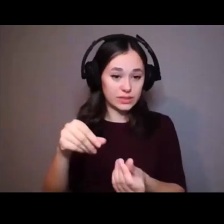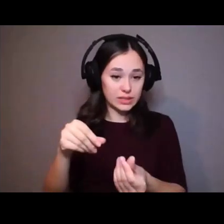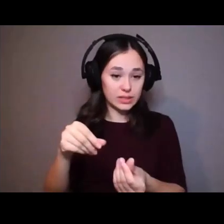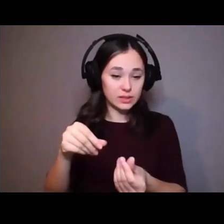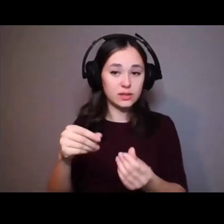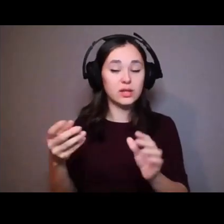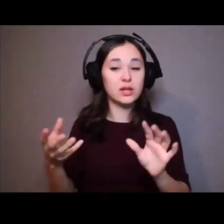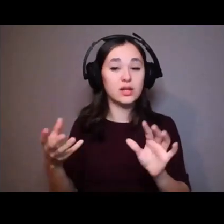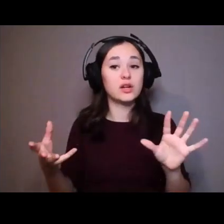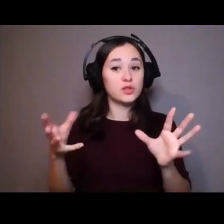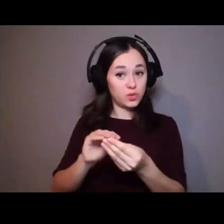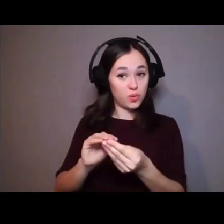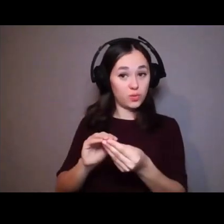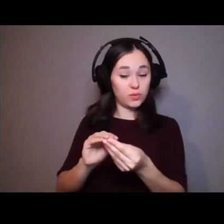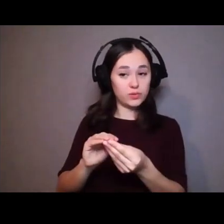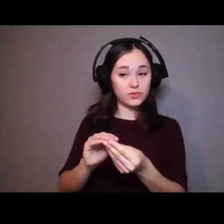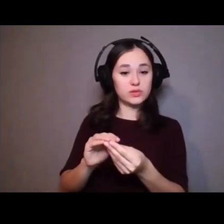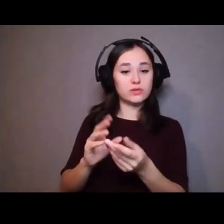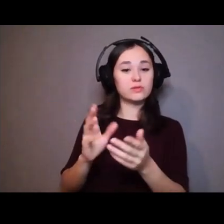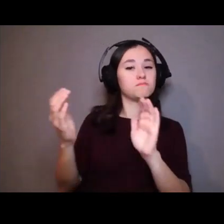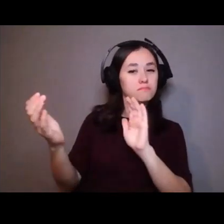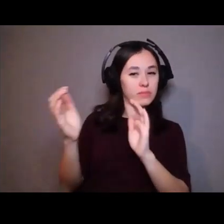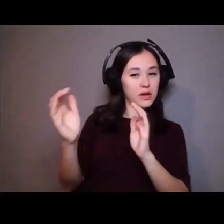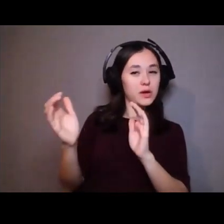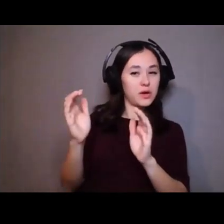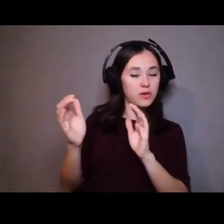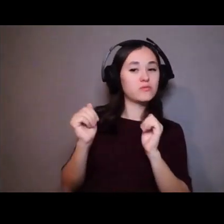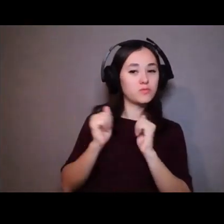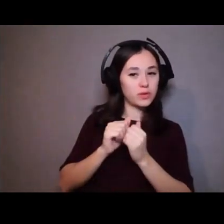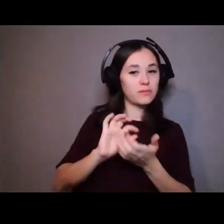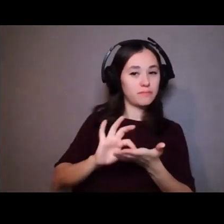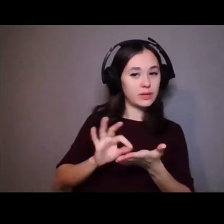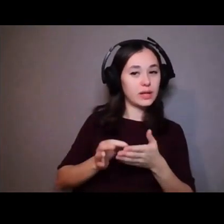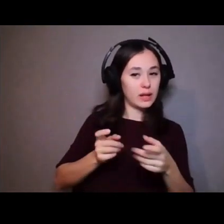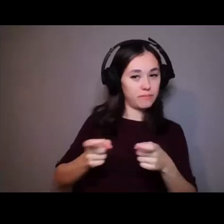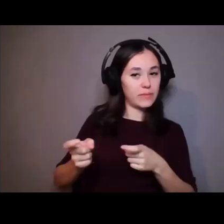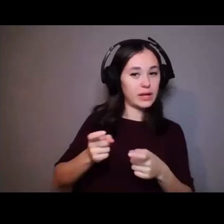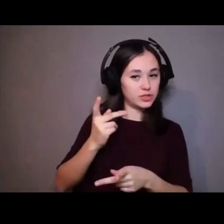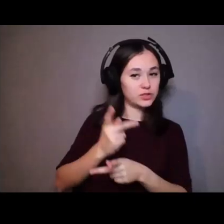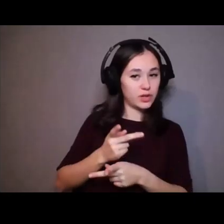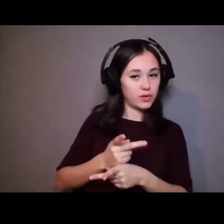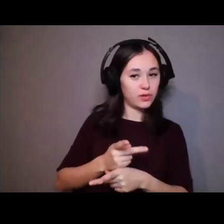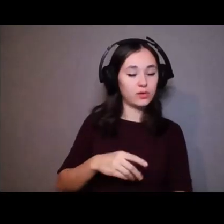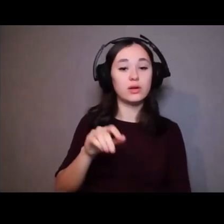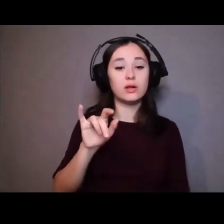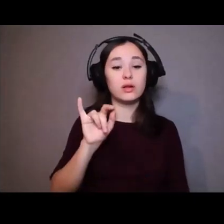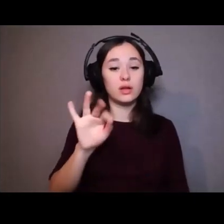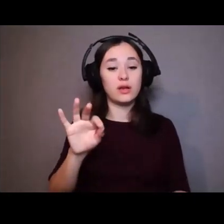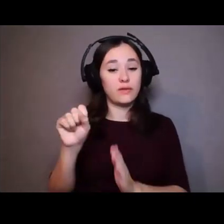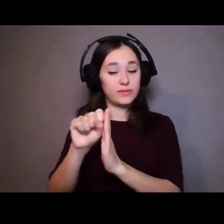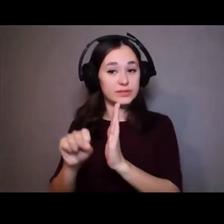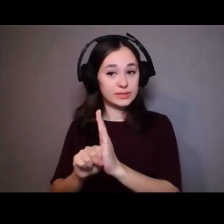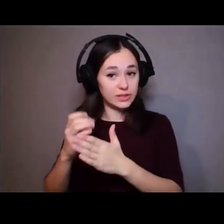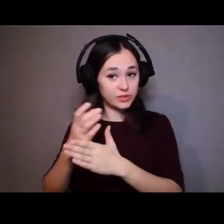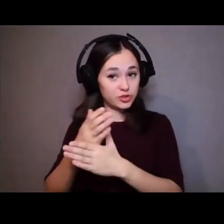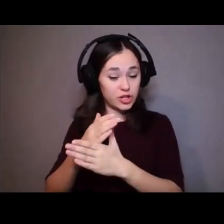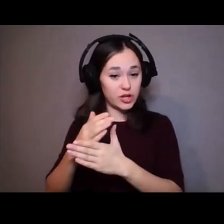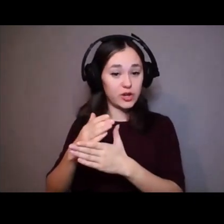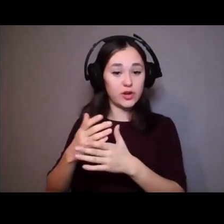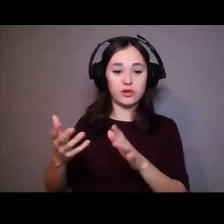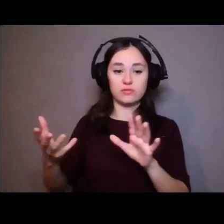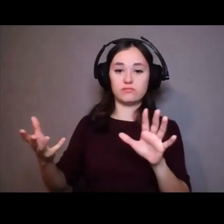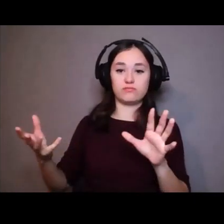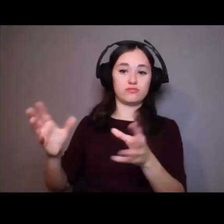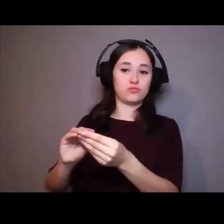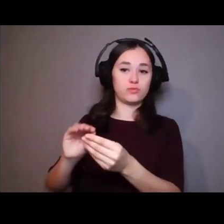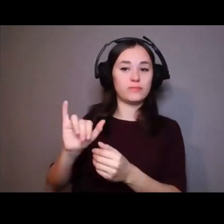compared favorably to Medicaid managed care. If you total up the state share, which is less than for administrative